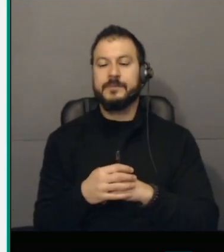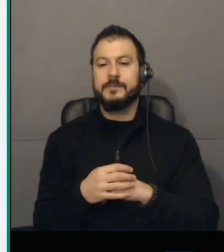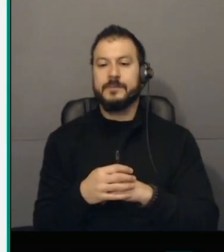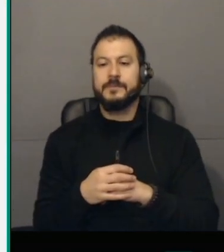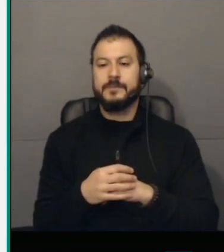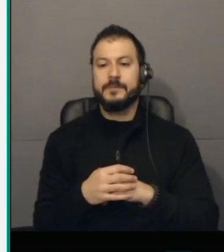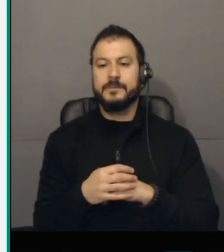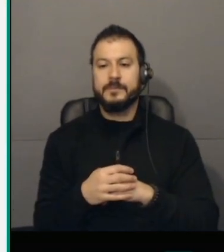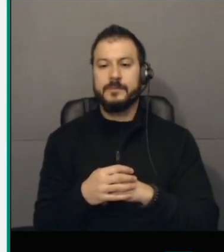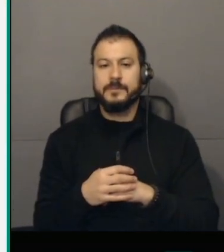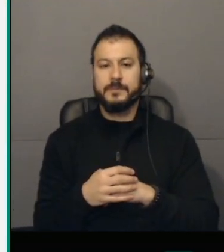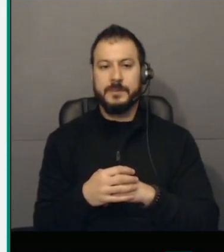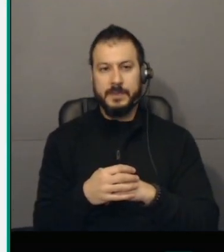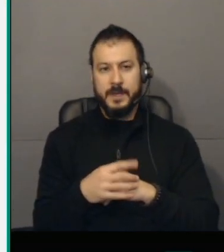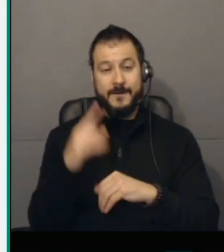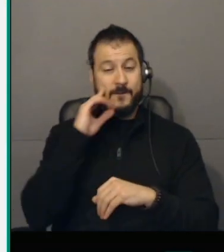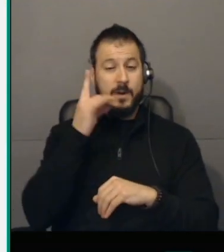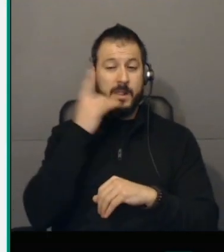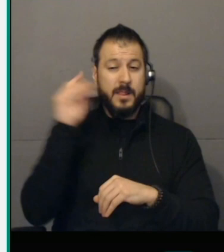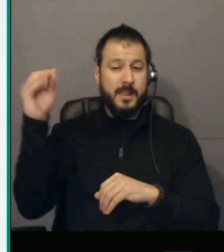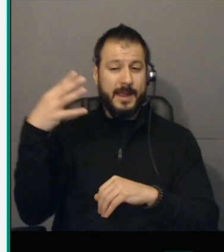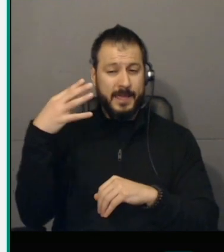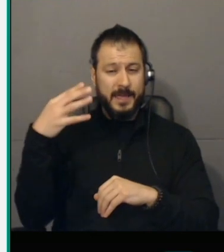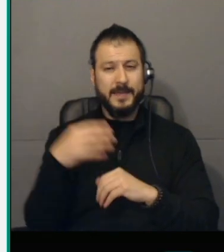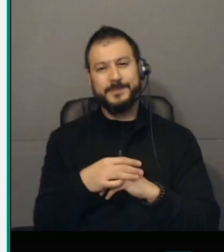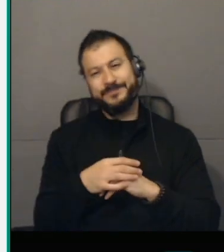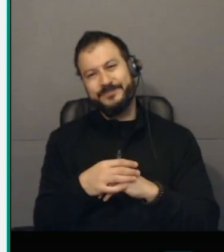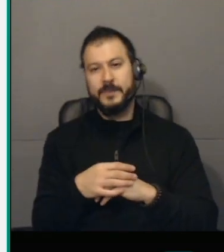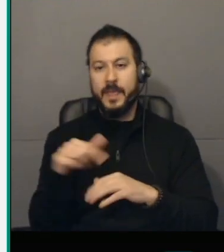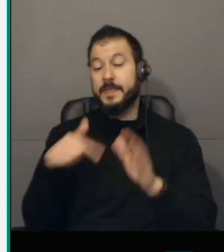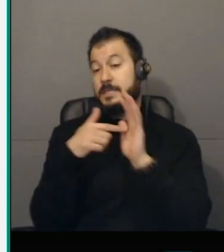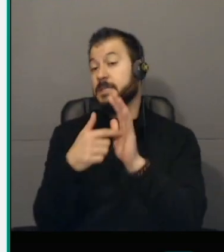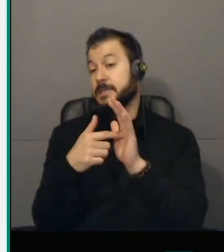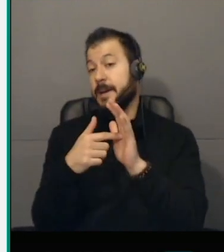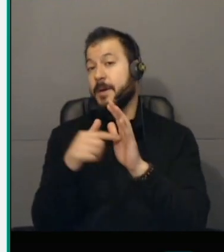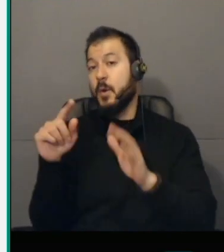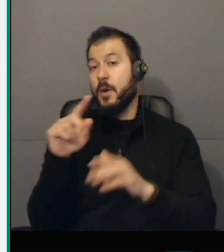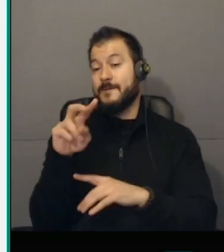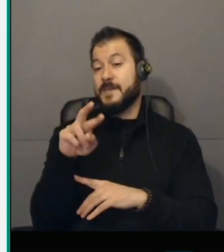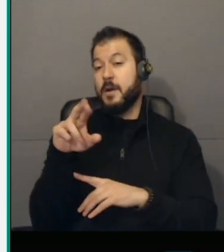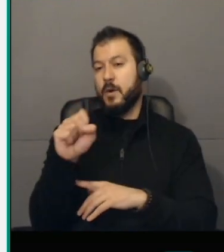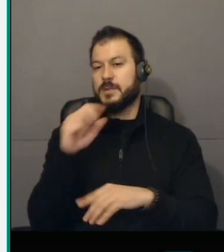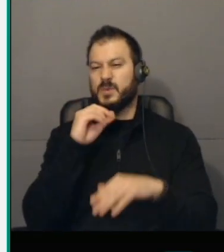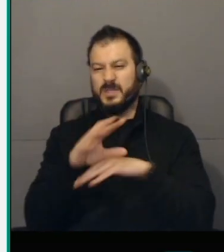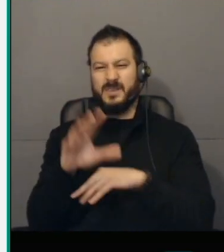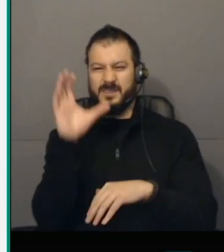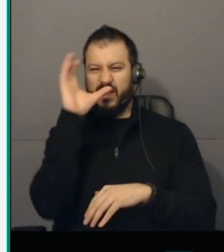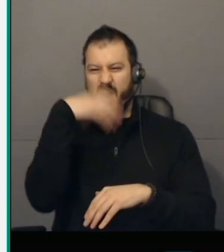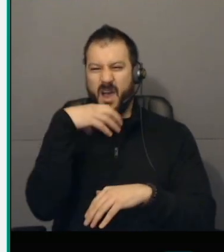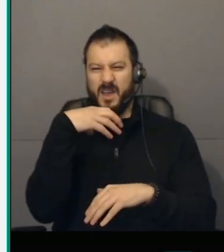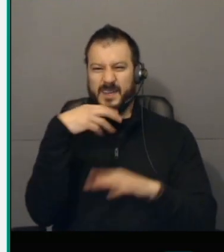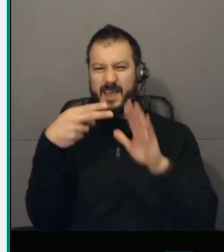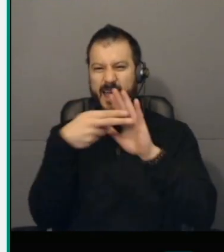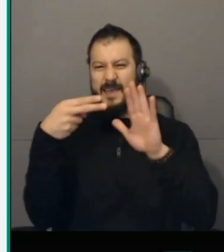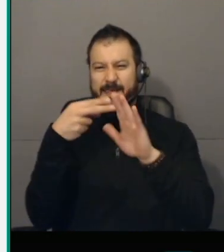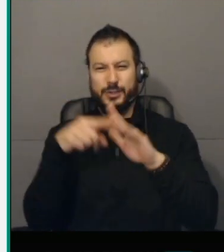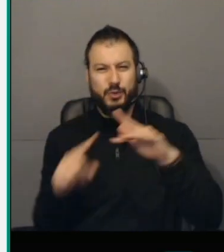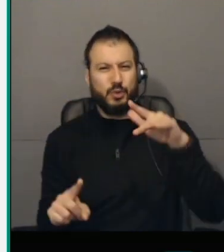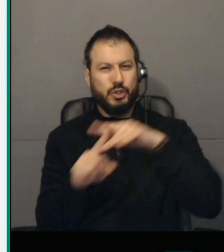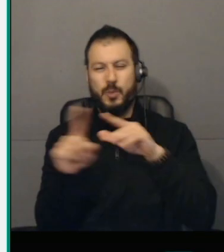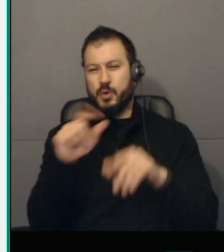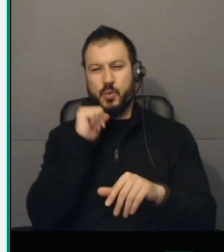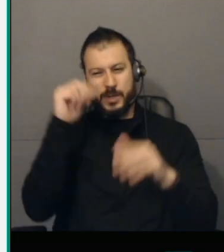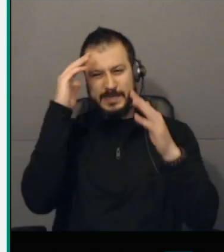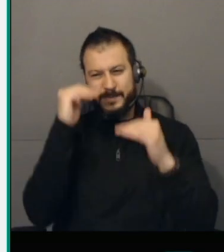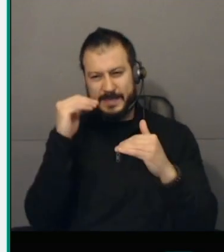And then for lighting, so this is an example of where VRS was causing odd specular highlights to show up where you wouldn't